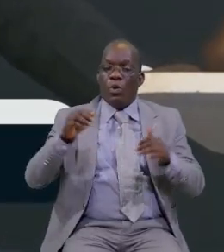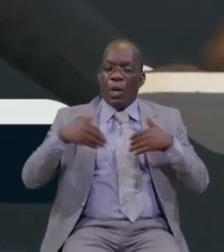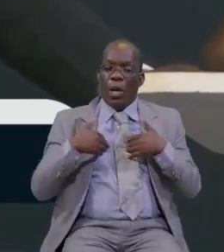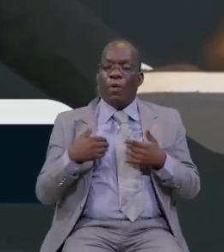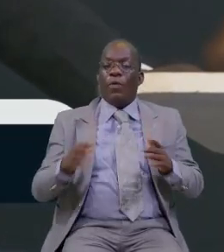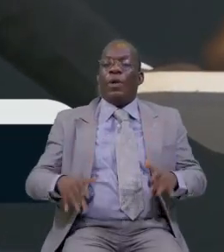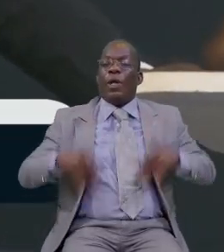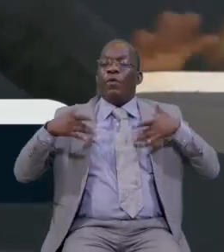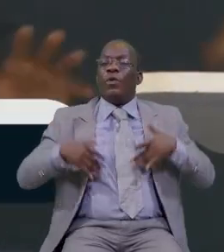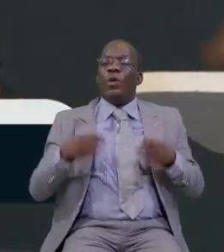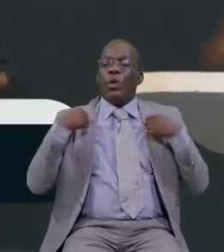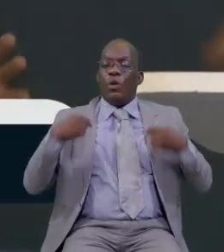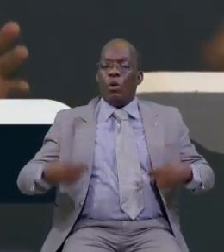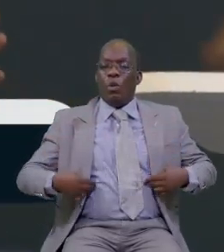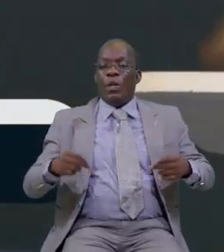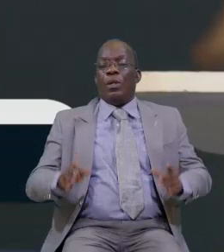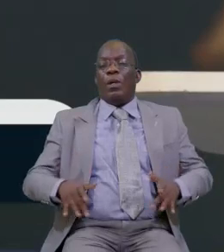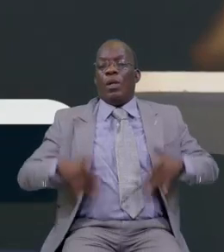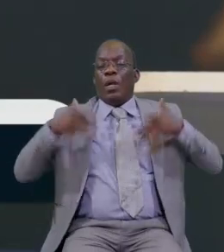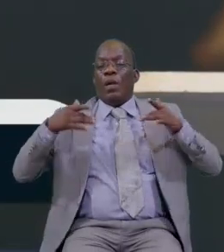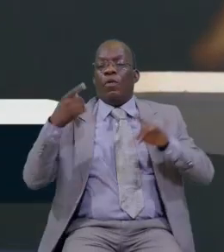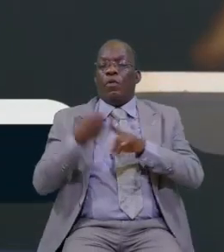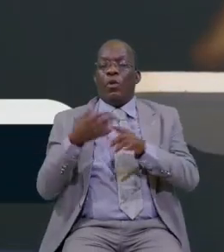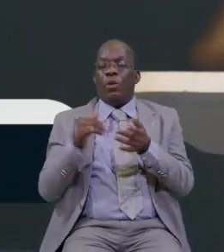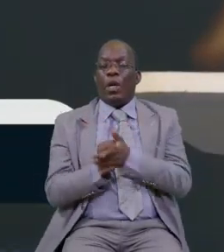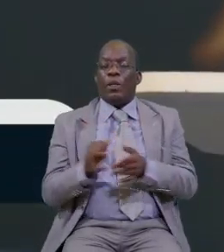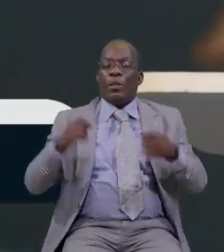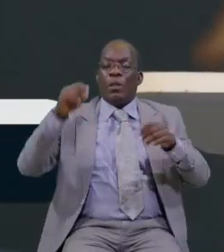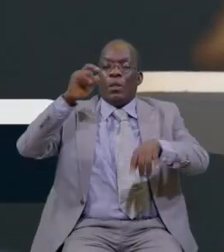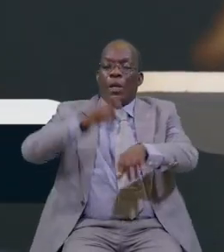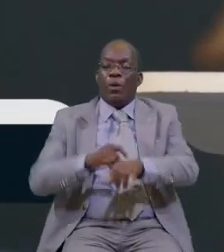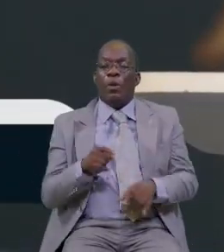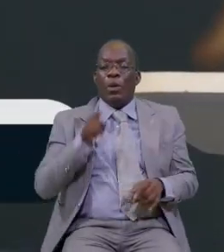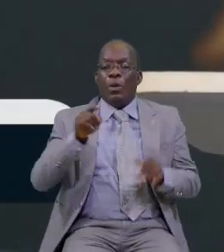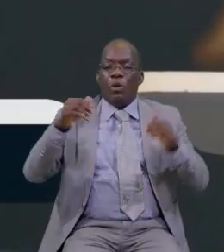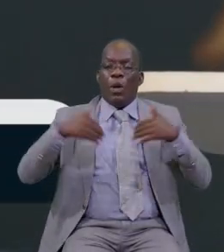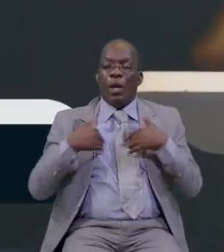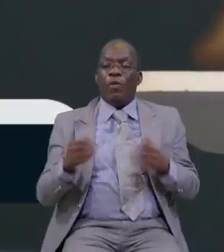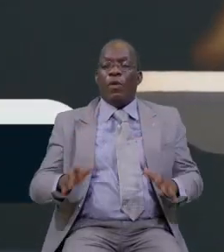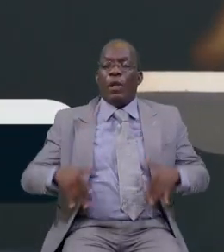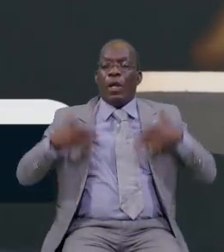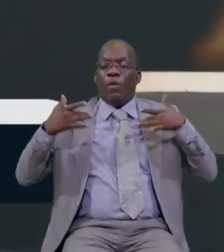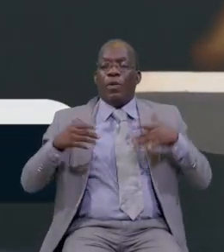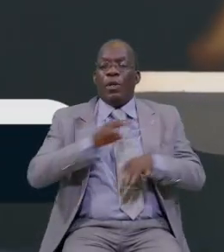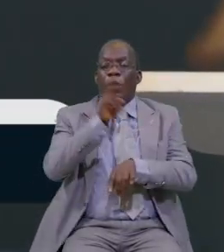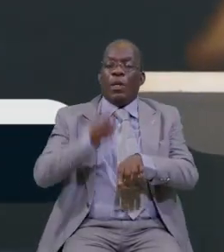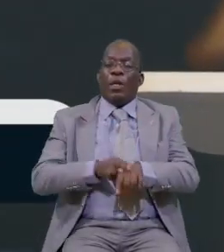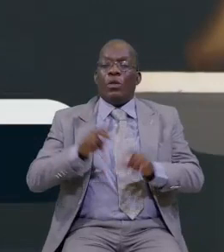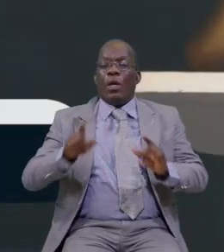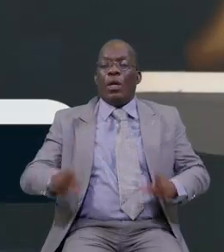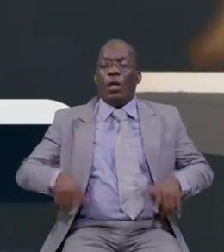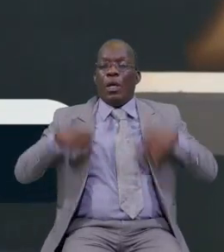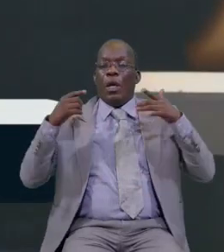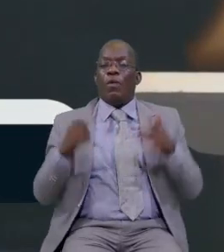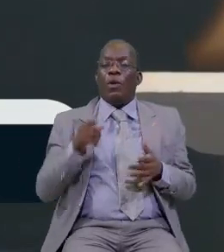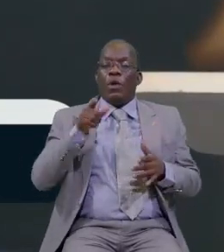life. But you know what? From that time, you had life, the natural life, you need to be